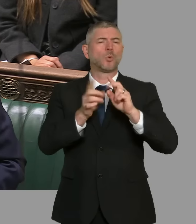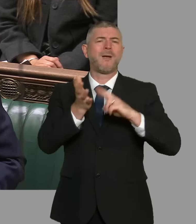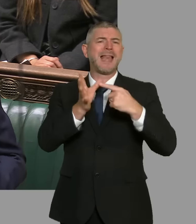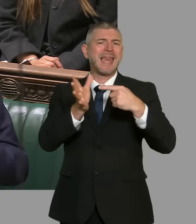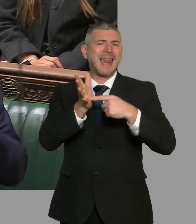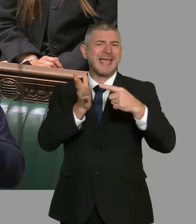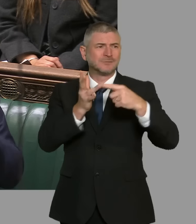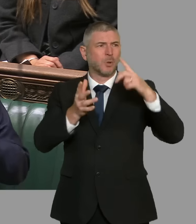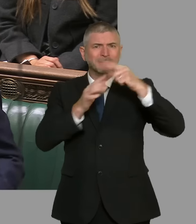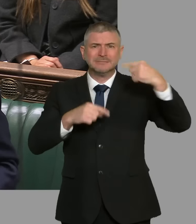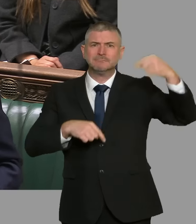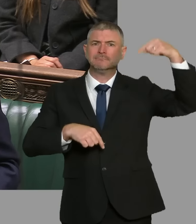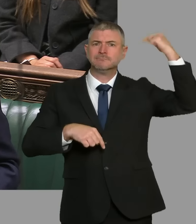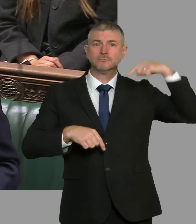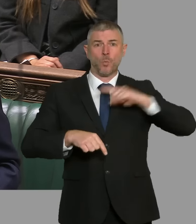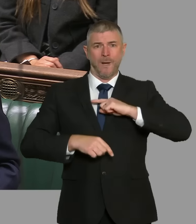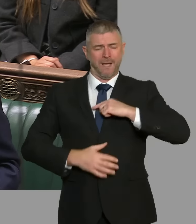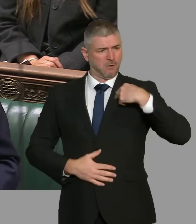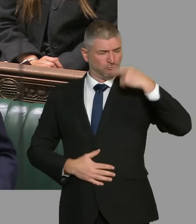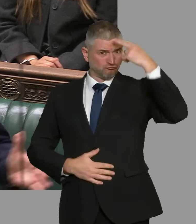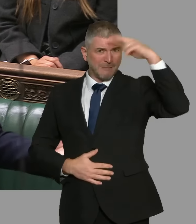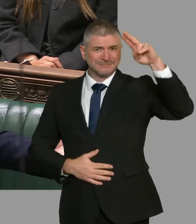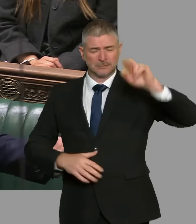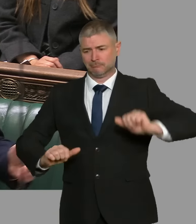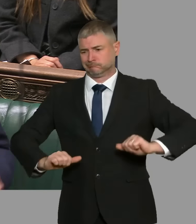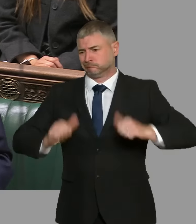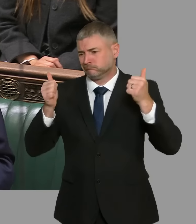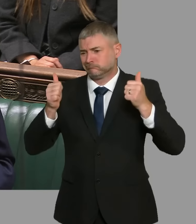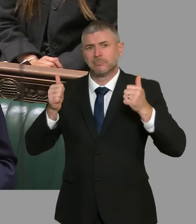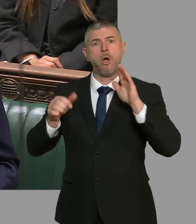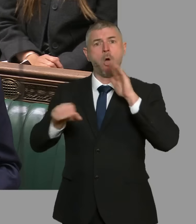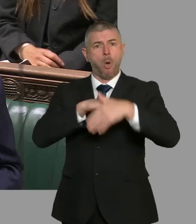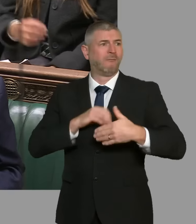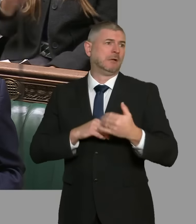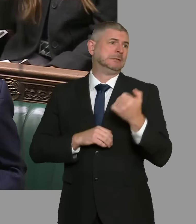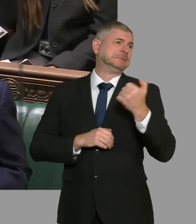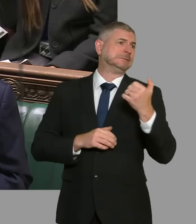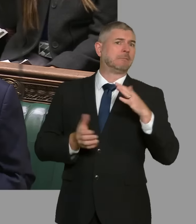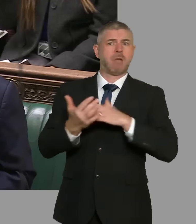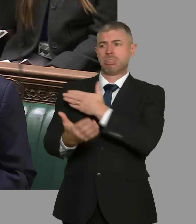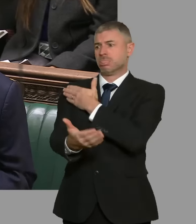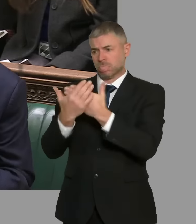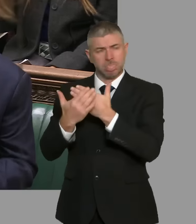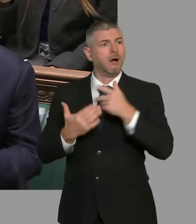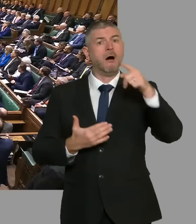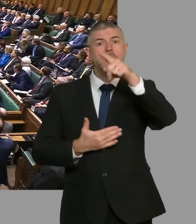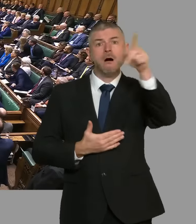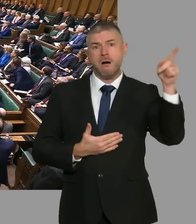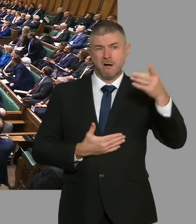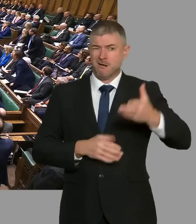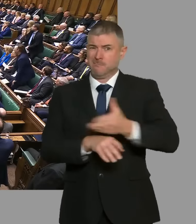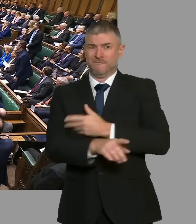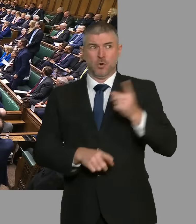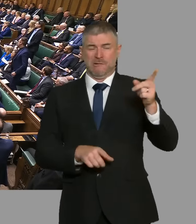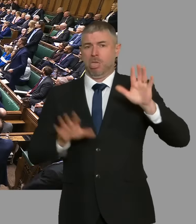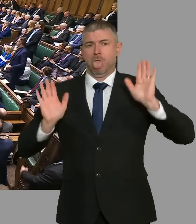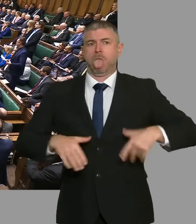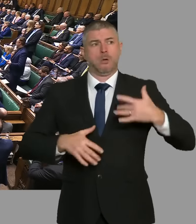15, 16 months that other countries now want to do trade deals with us and want to place their orders with us. Sally